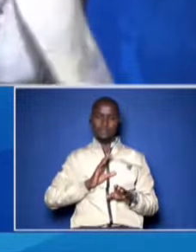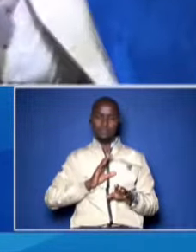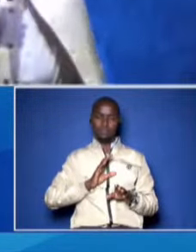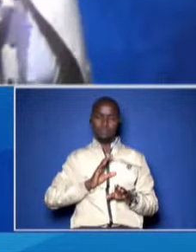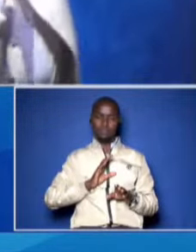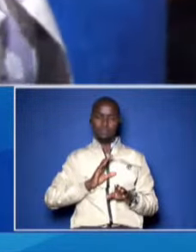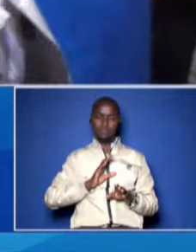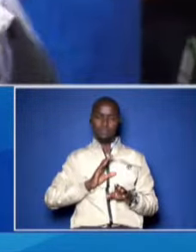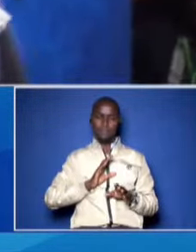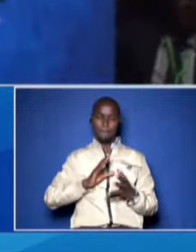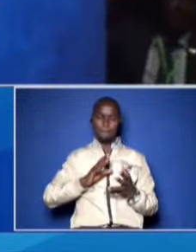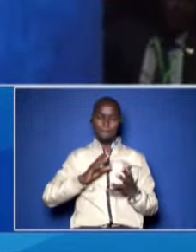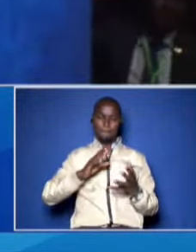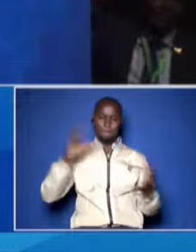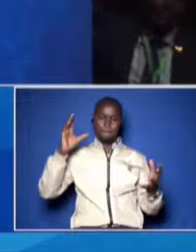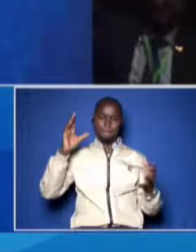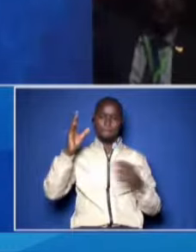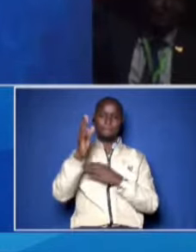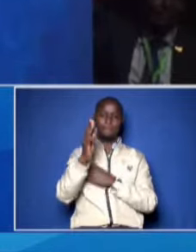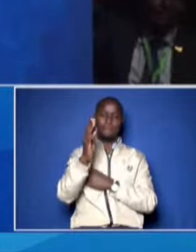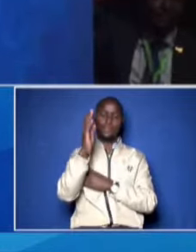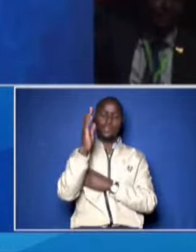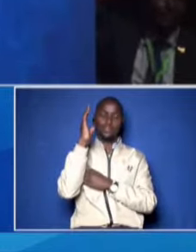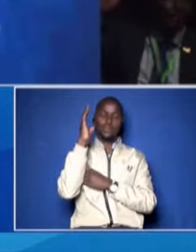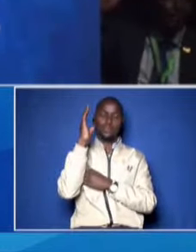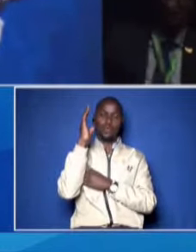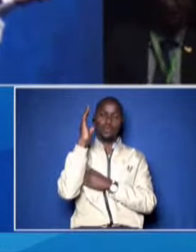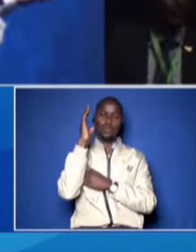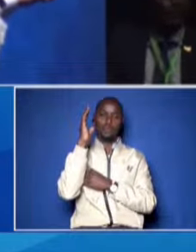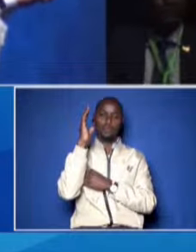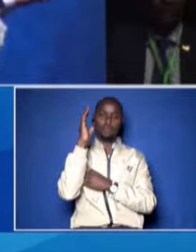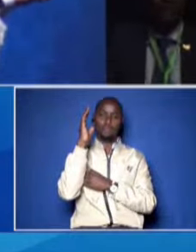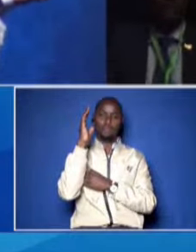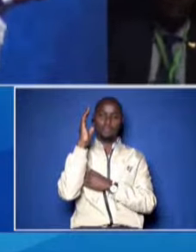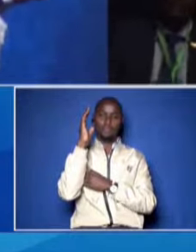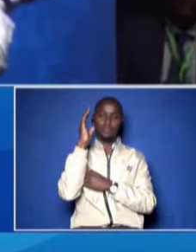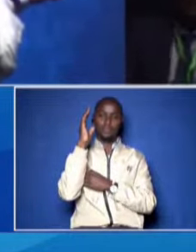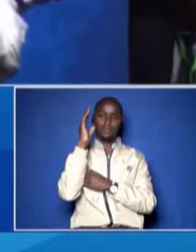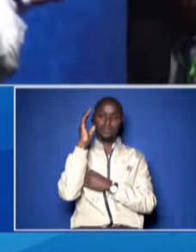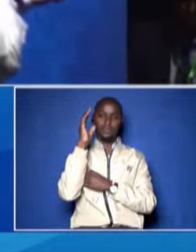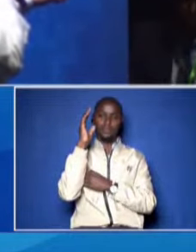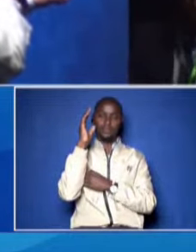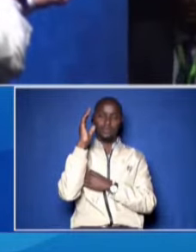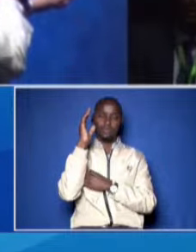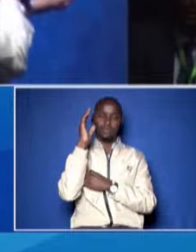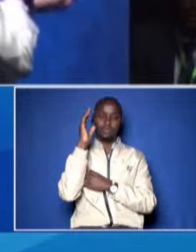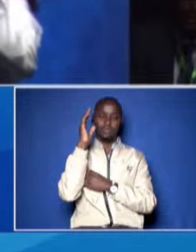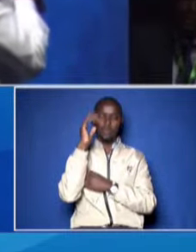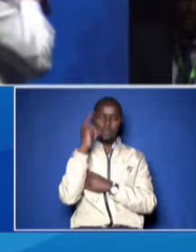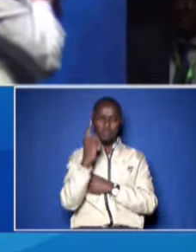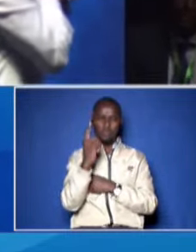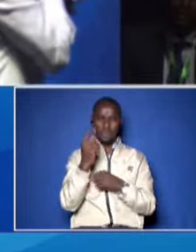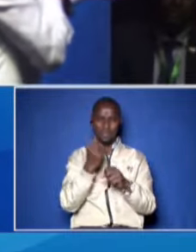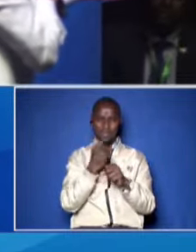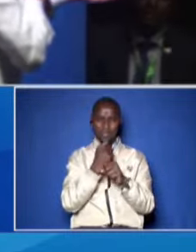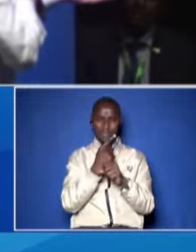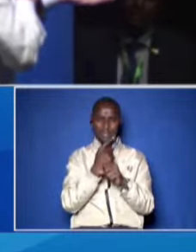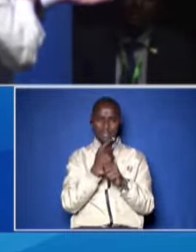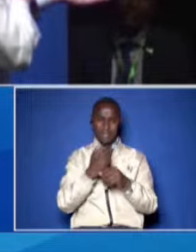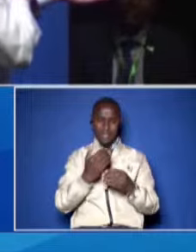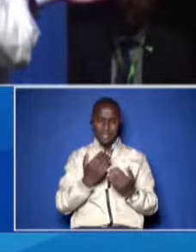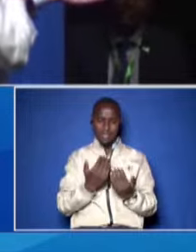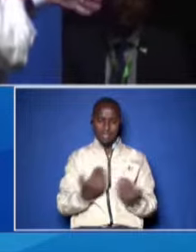counselor Mighty God wait a minute a child